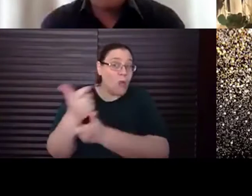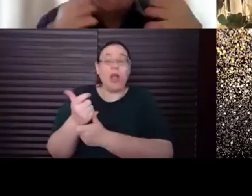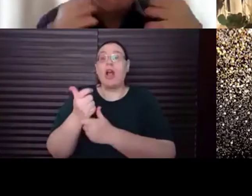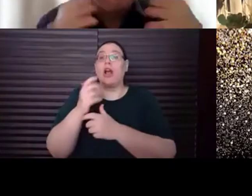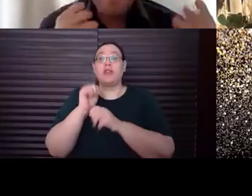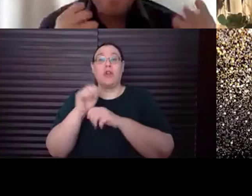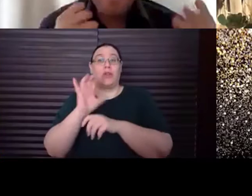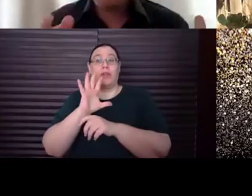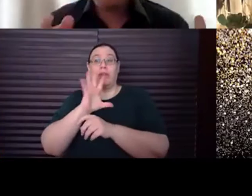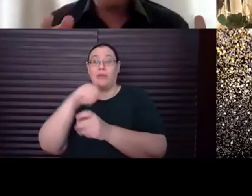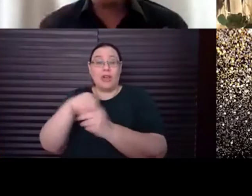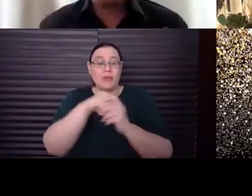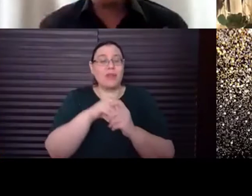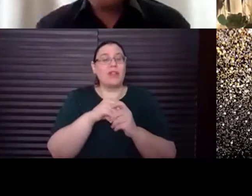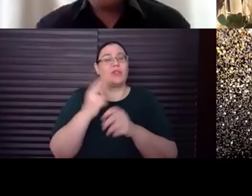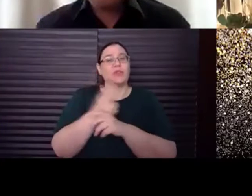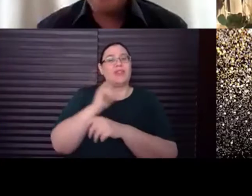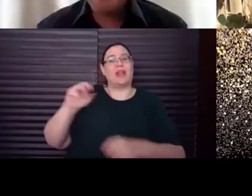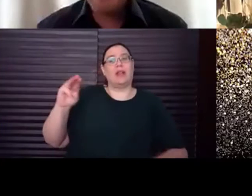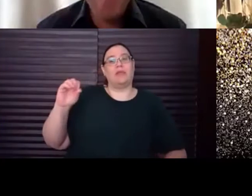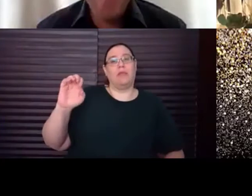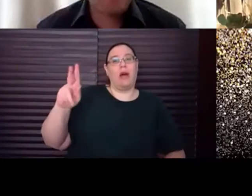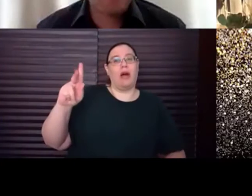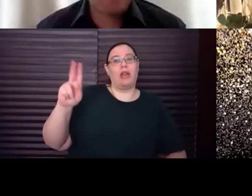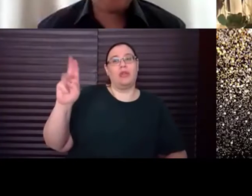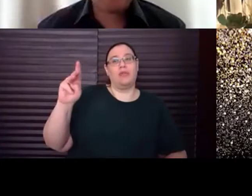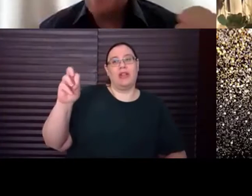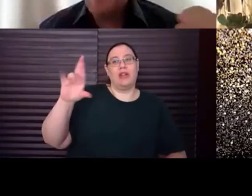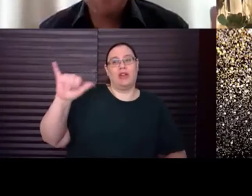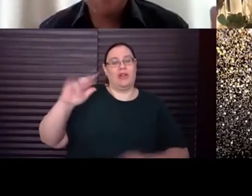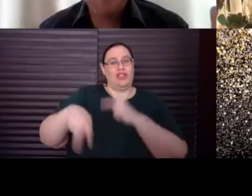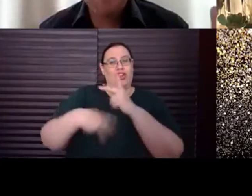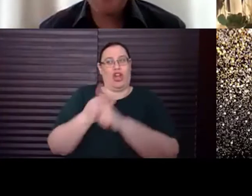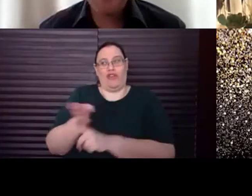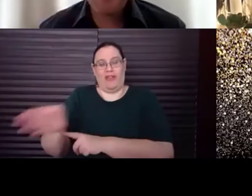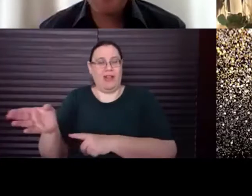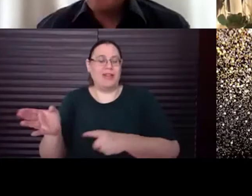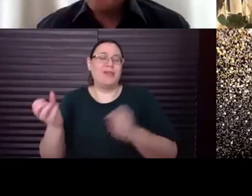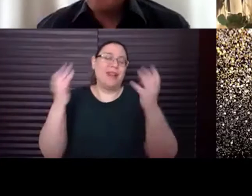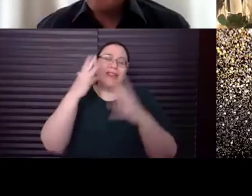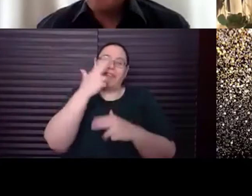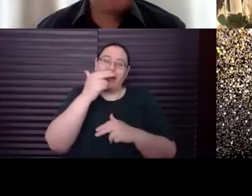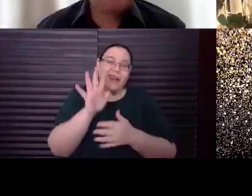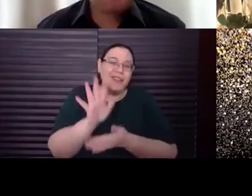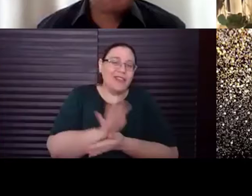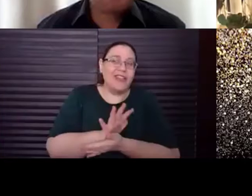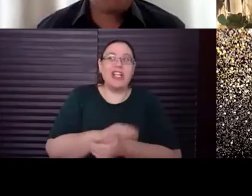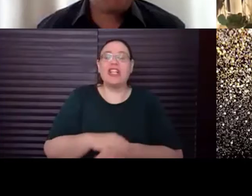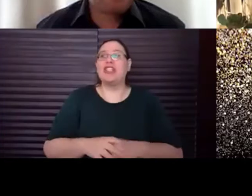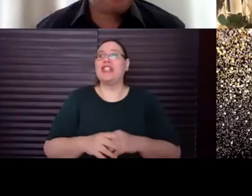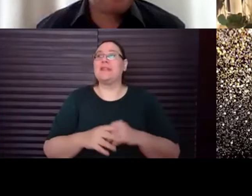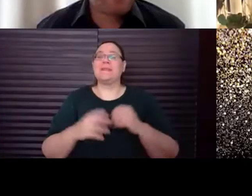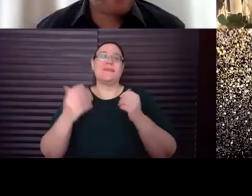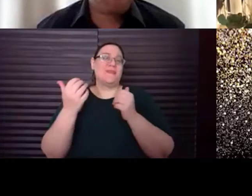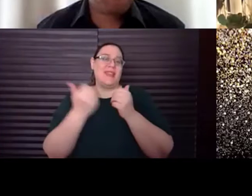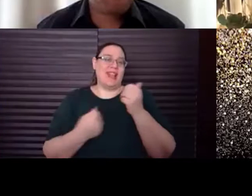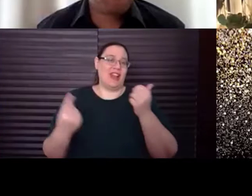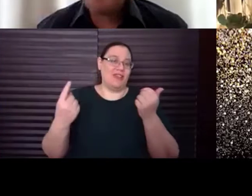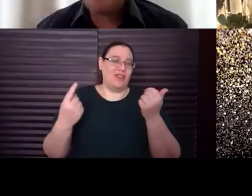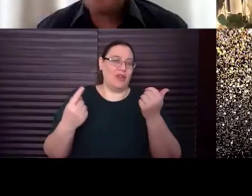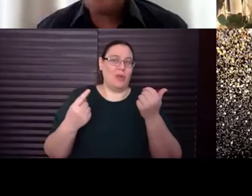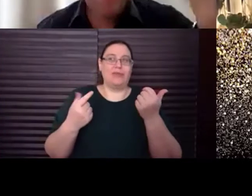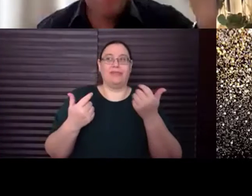participants followed the mockumentary genre this year. So you got a lot of funny films and everybody